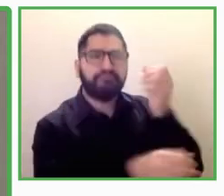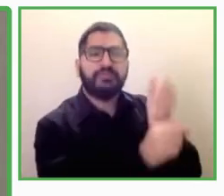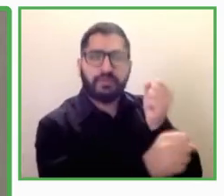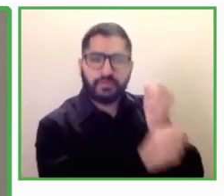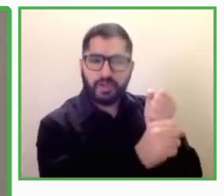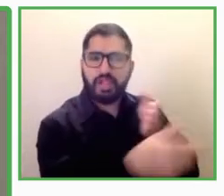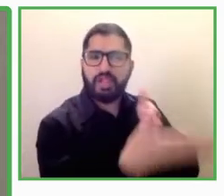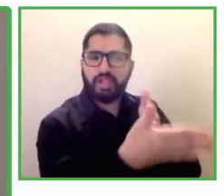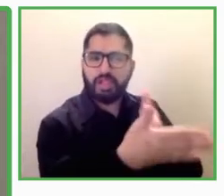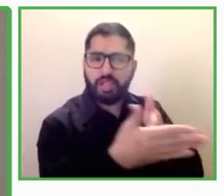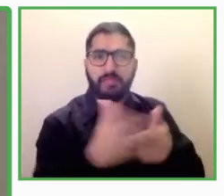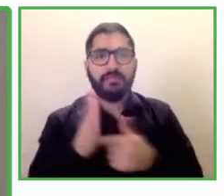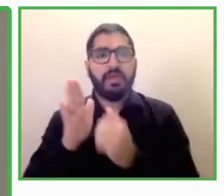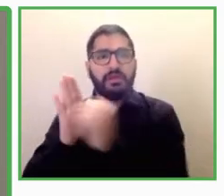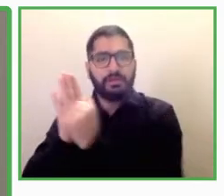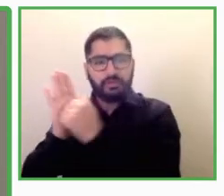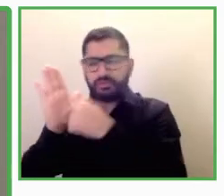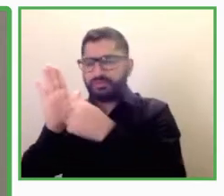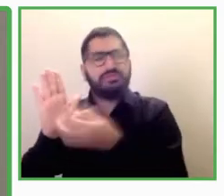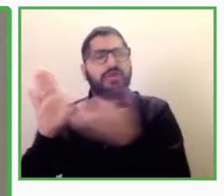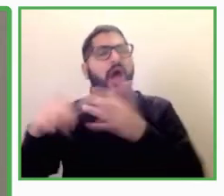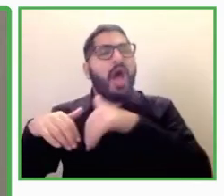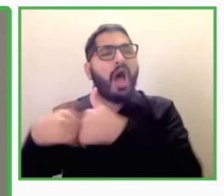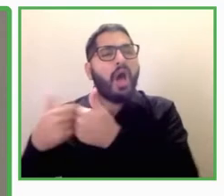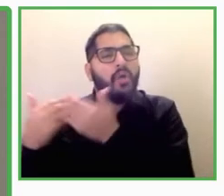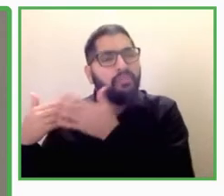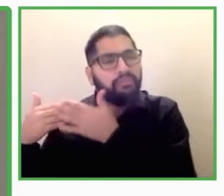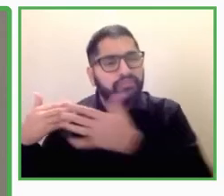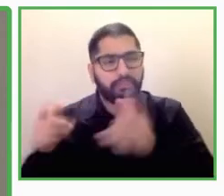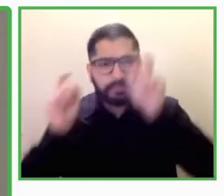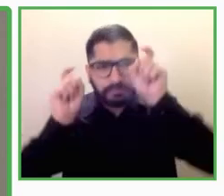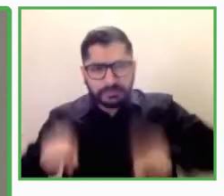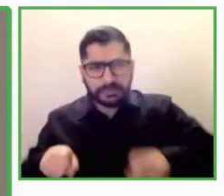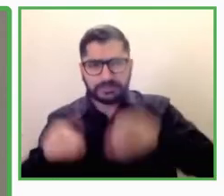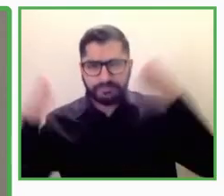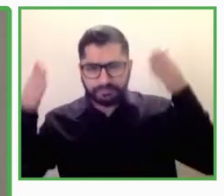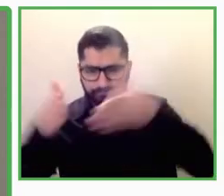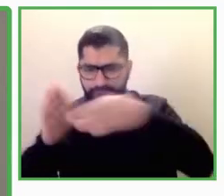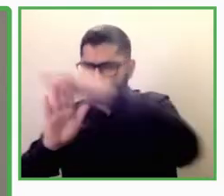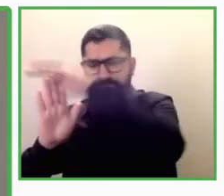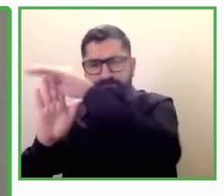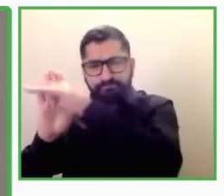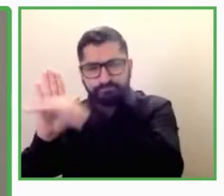these laws should be, all these public policies that affect people with disabilities.